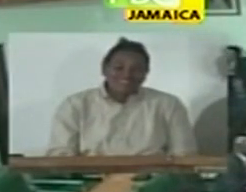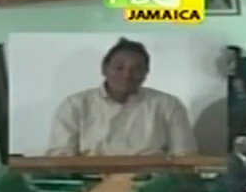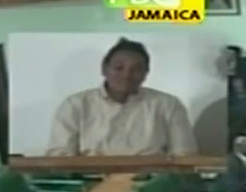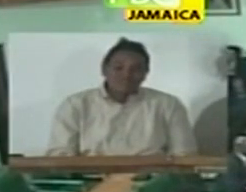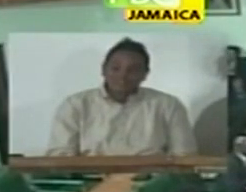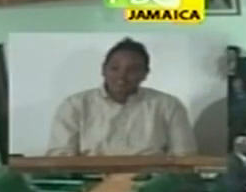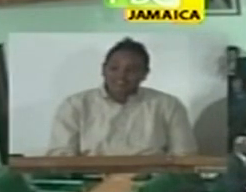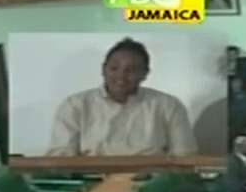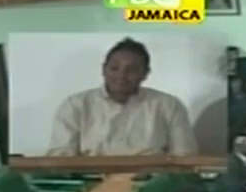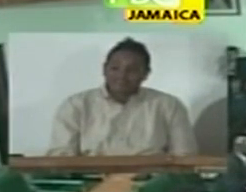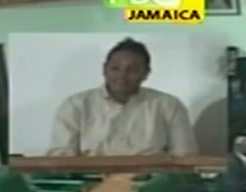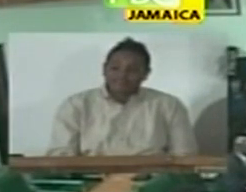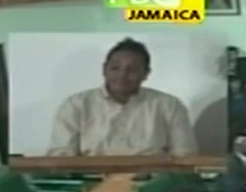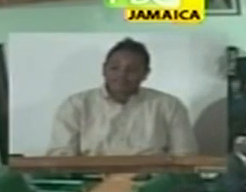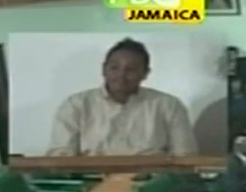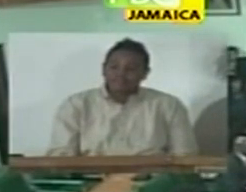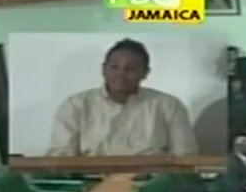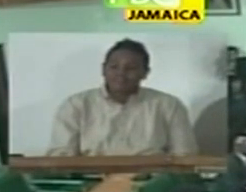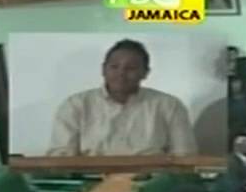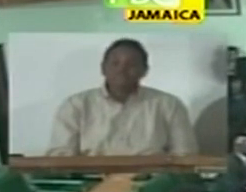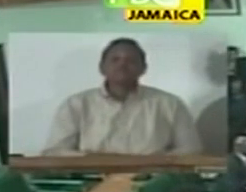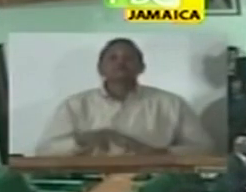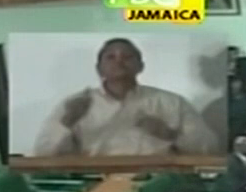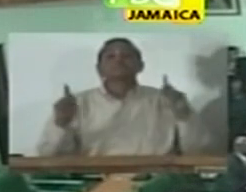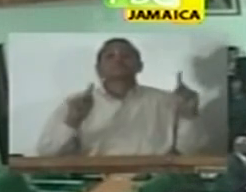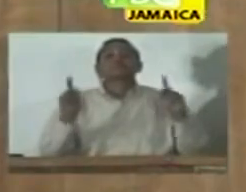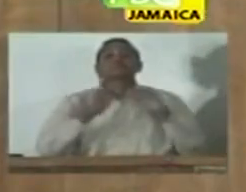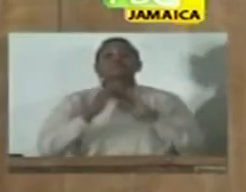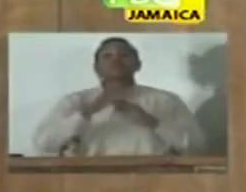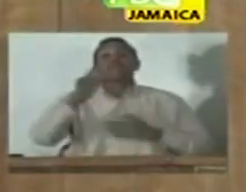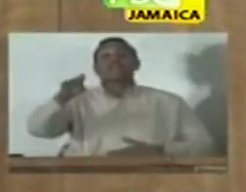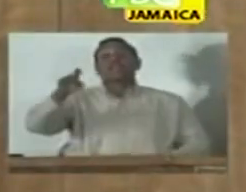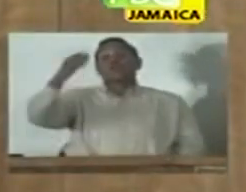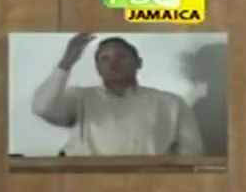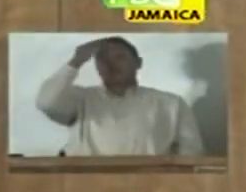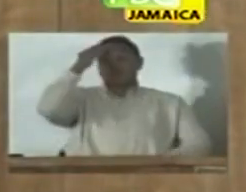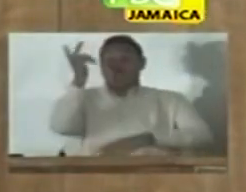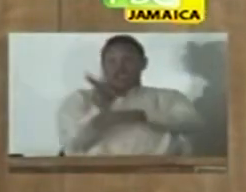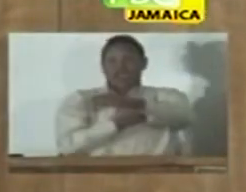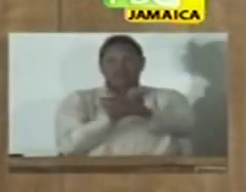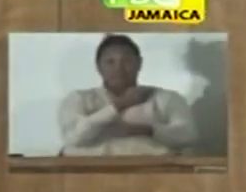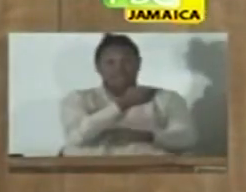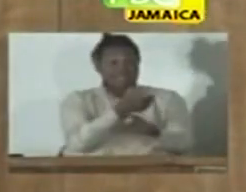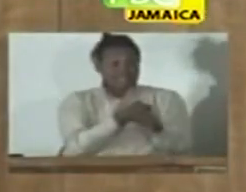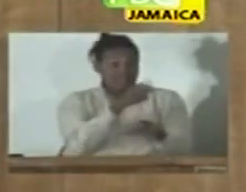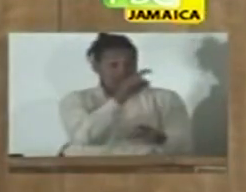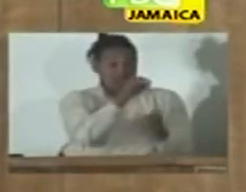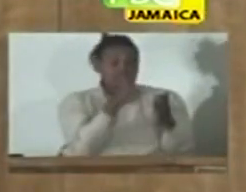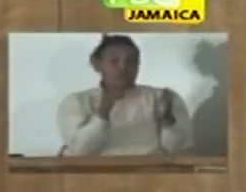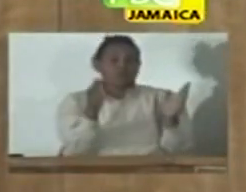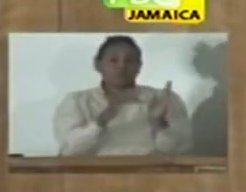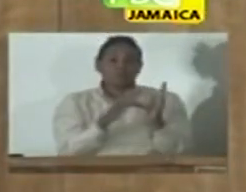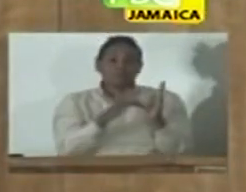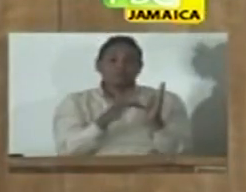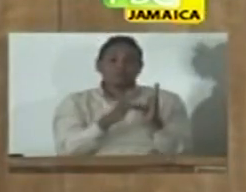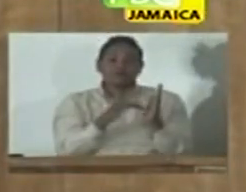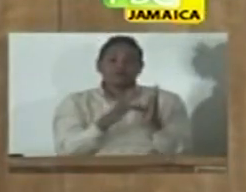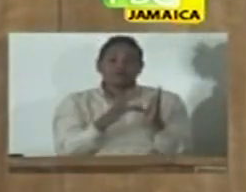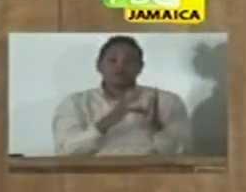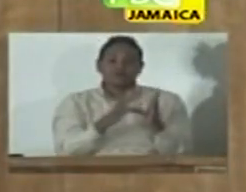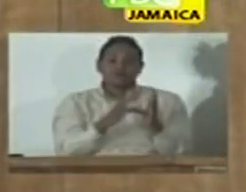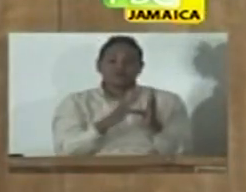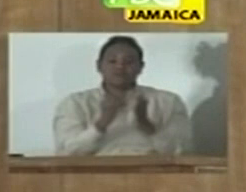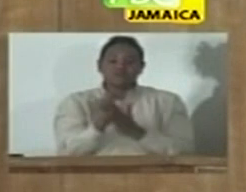Mr. President, the people of Jamaica need to know, was the helper asked to open a bank account,